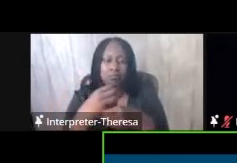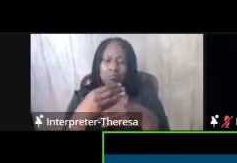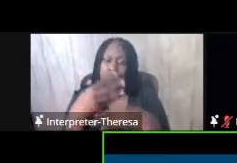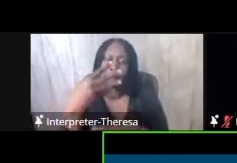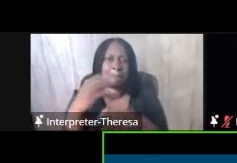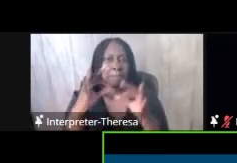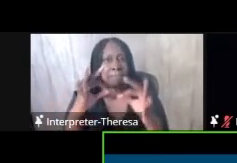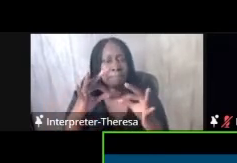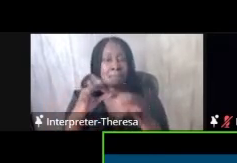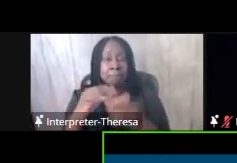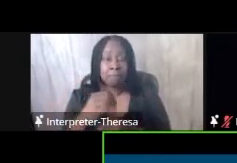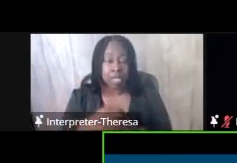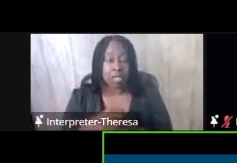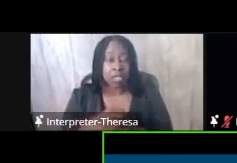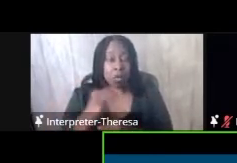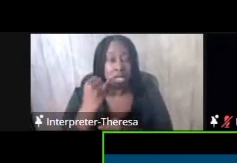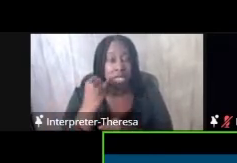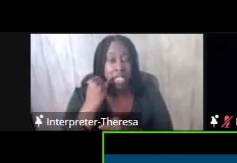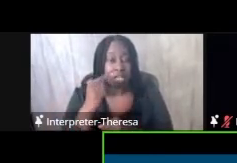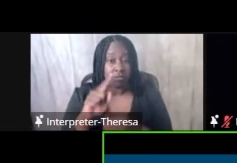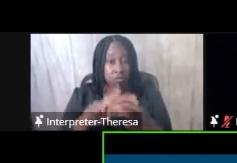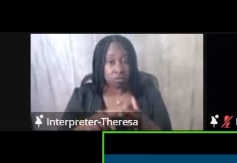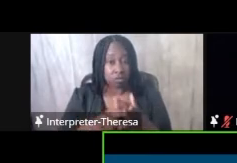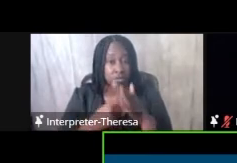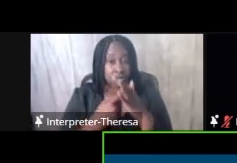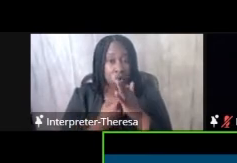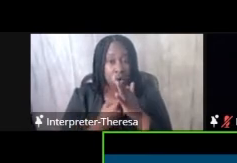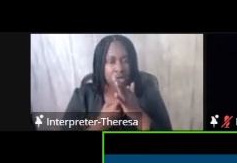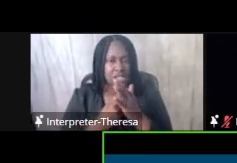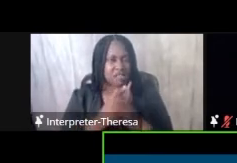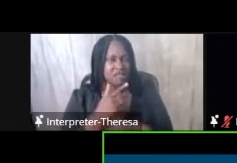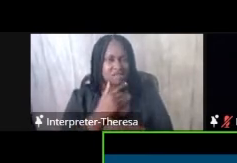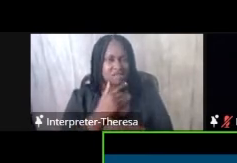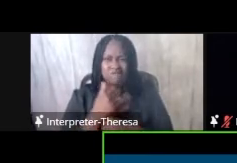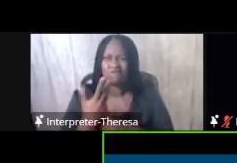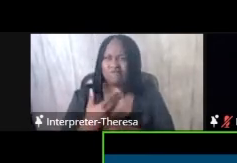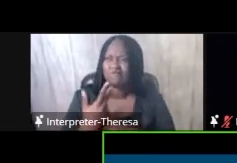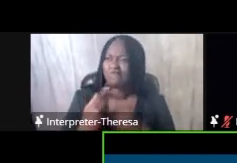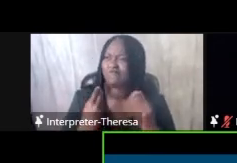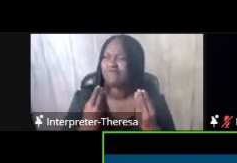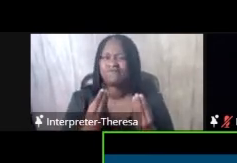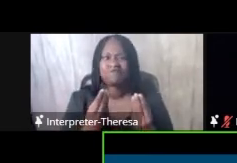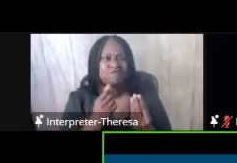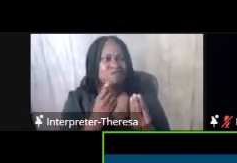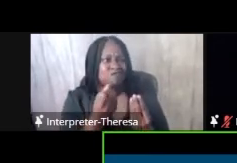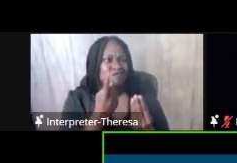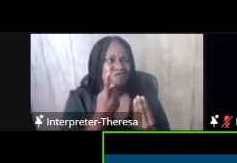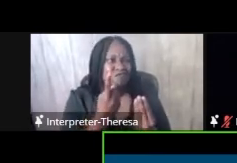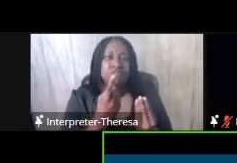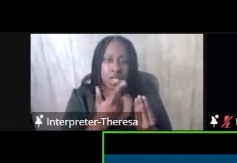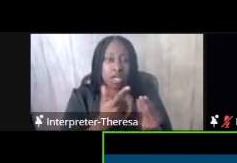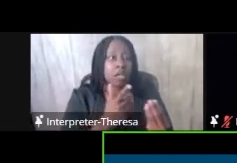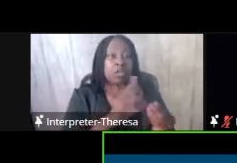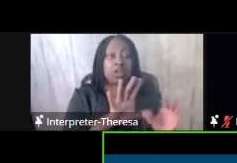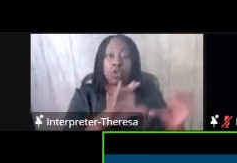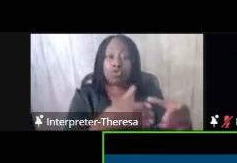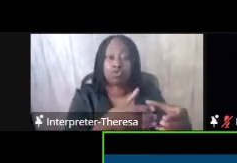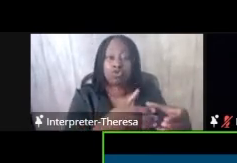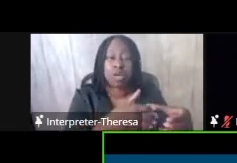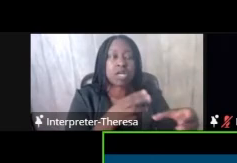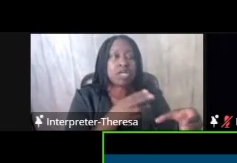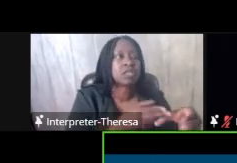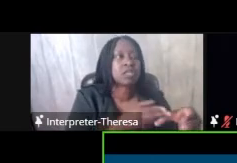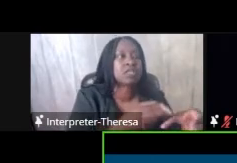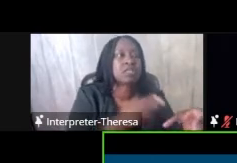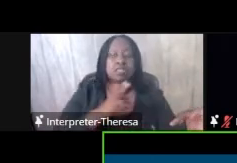that if you get in there and the process doesn't make sense, come back out to the main room and we can get you help if you don't have a facilitator with you. We've tried to spread ourselves around.